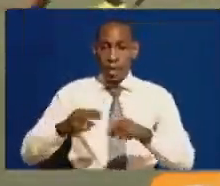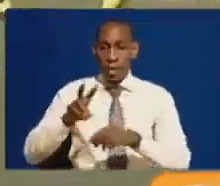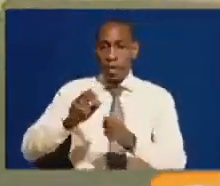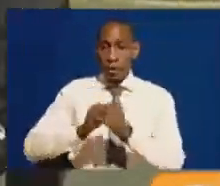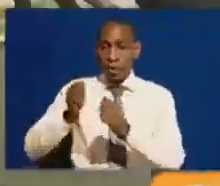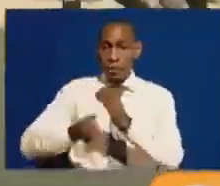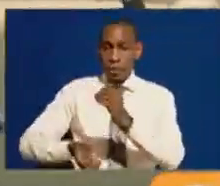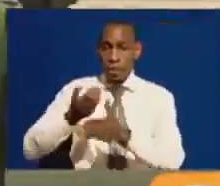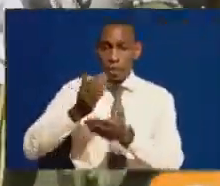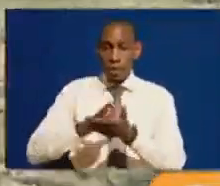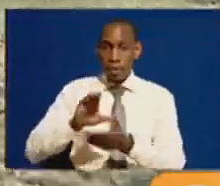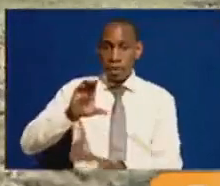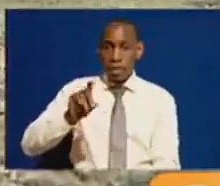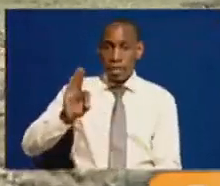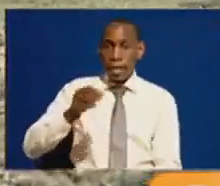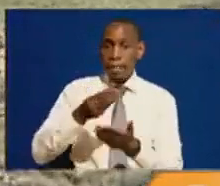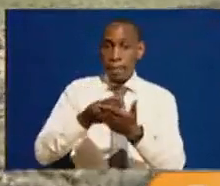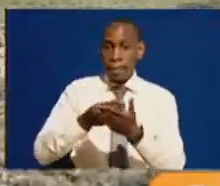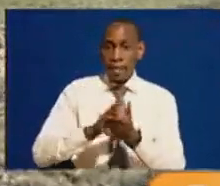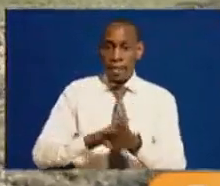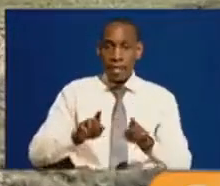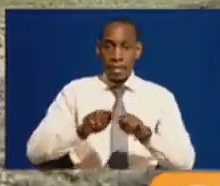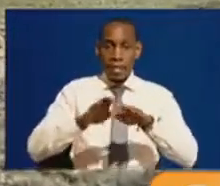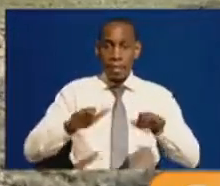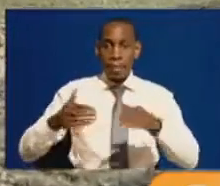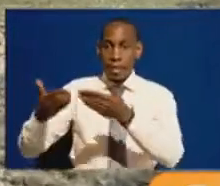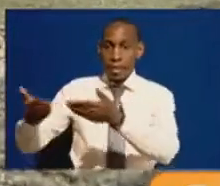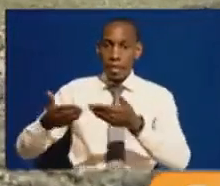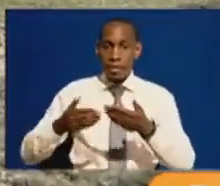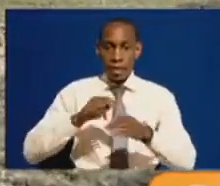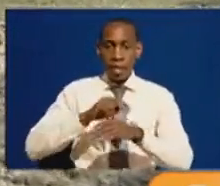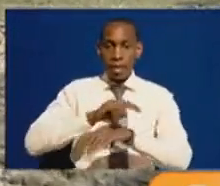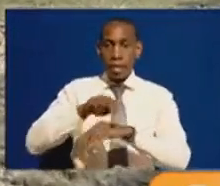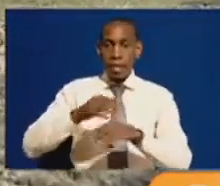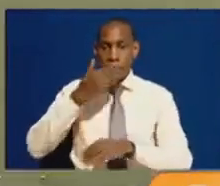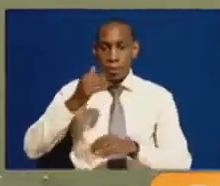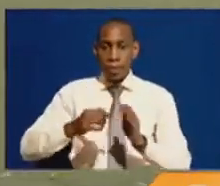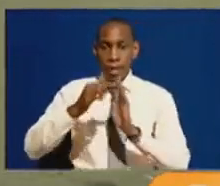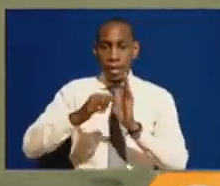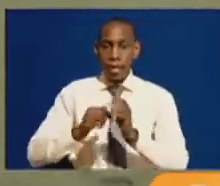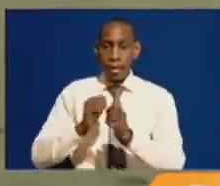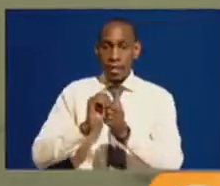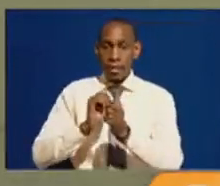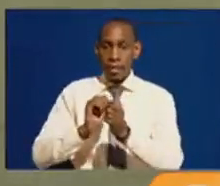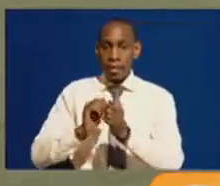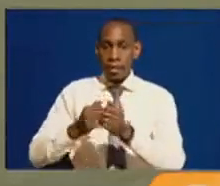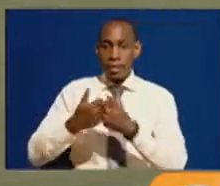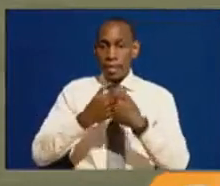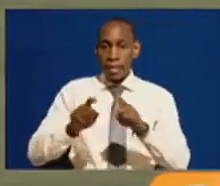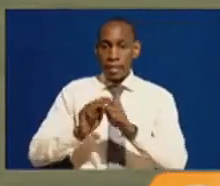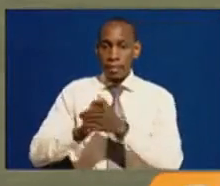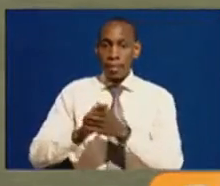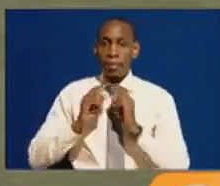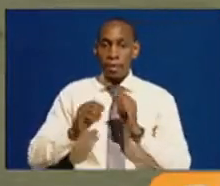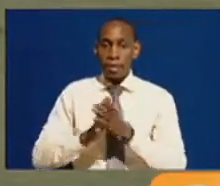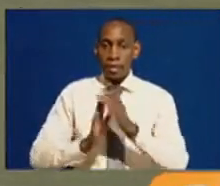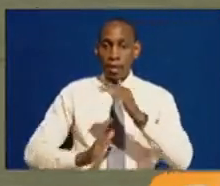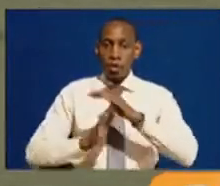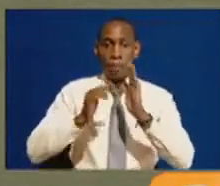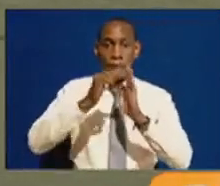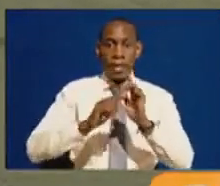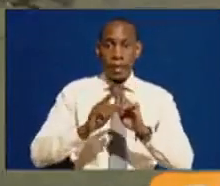installed through the CDF funds. It is a ground which play host to the National Super League matches, and it has also hosted the top-tier league.